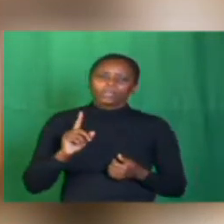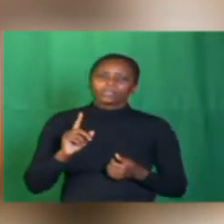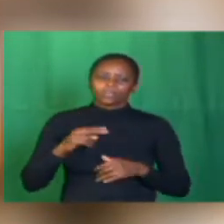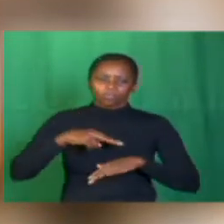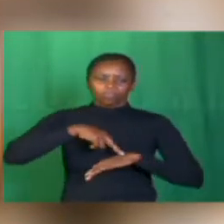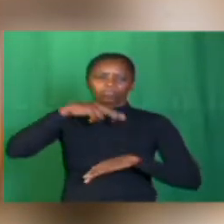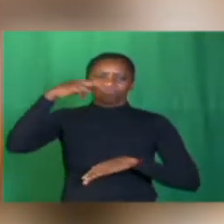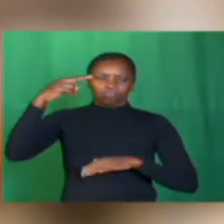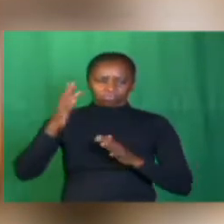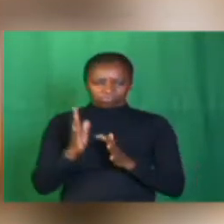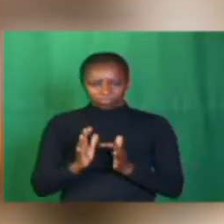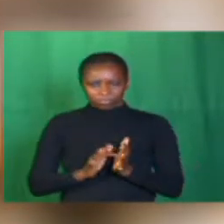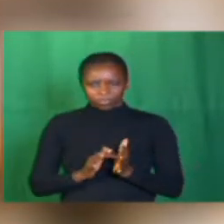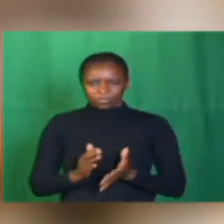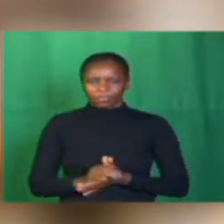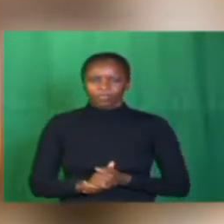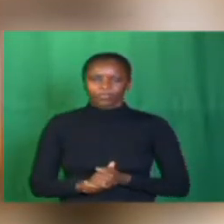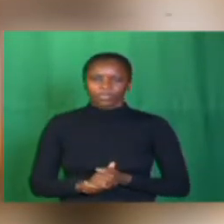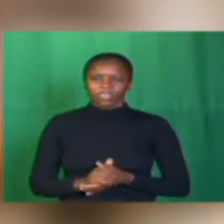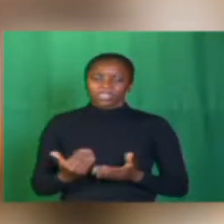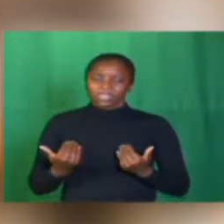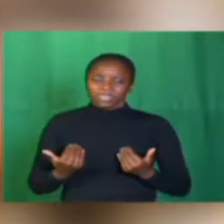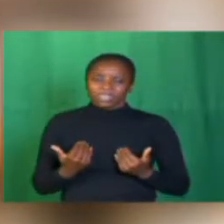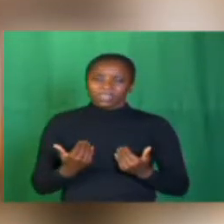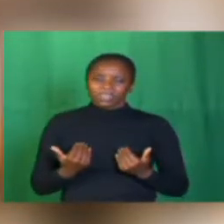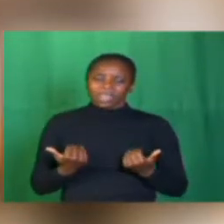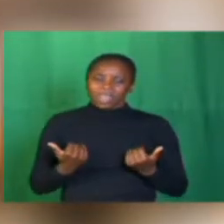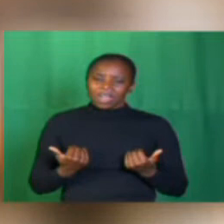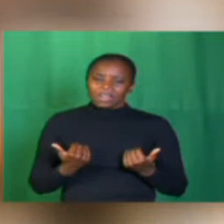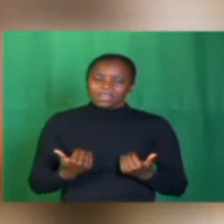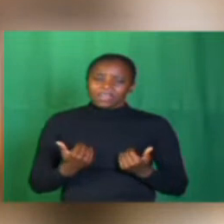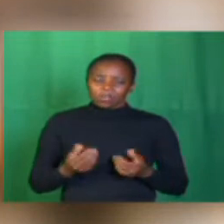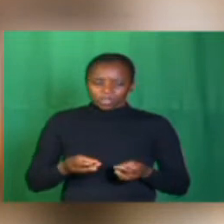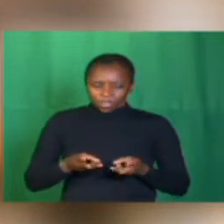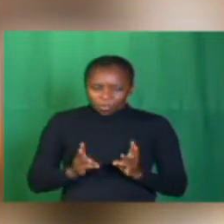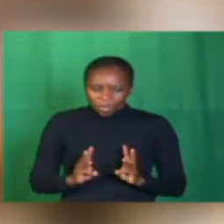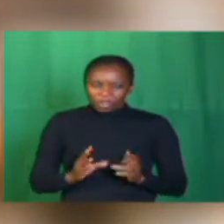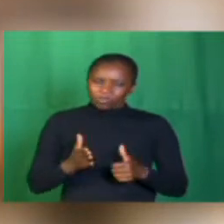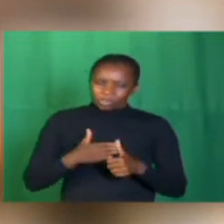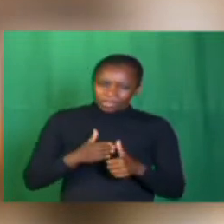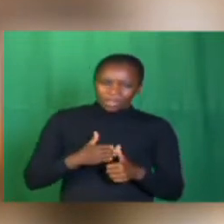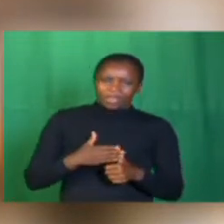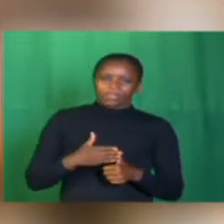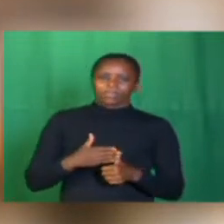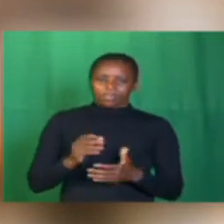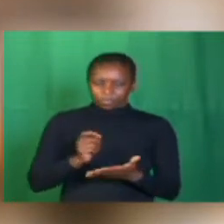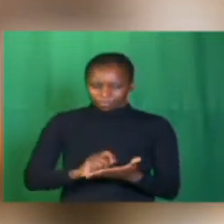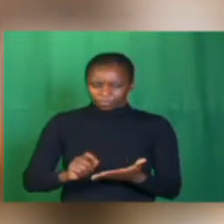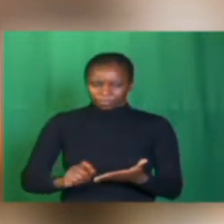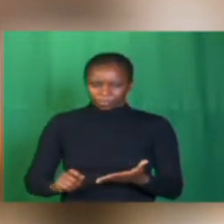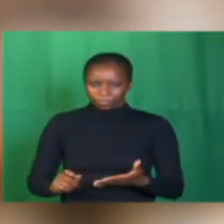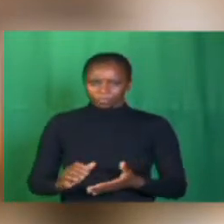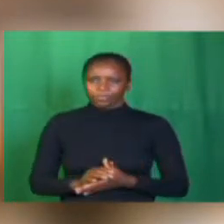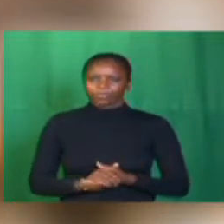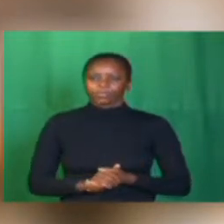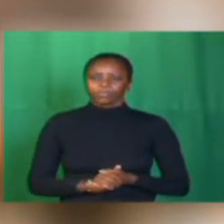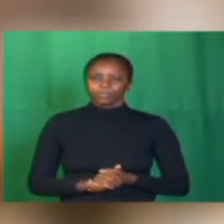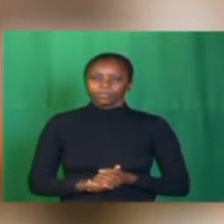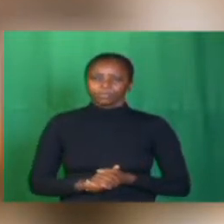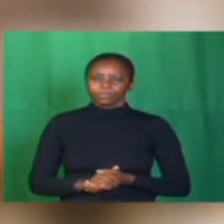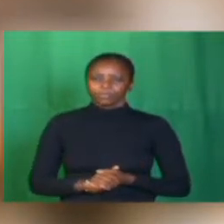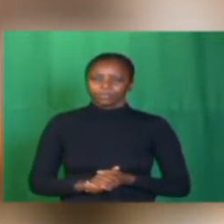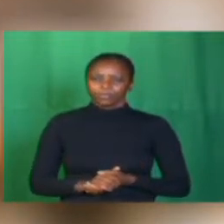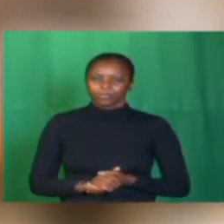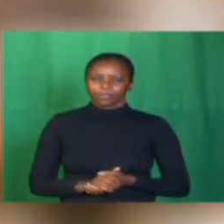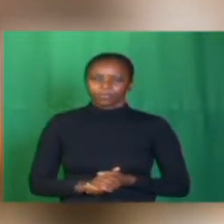to heaven? So that is how, that is the account that you are going to give. So maybe